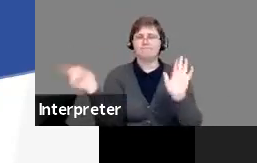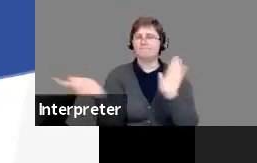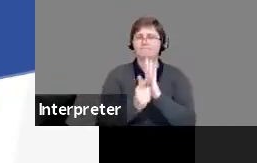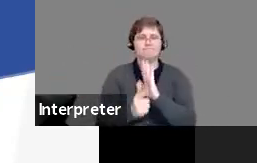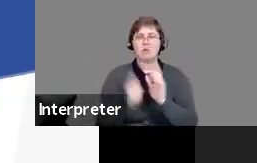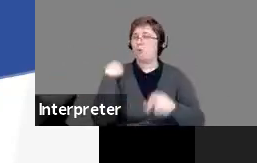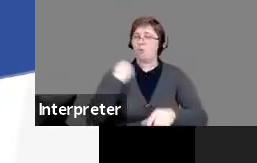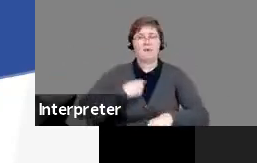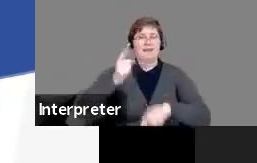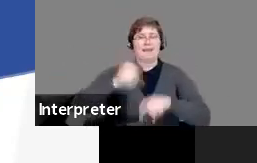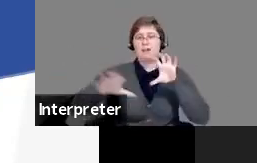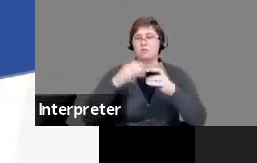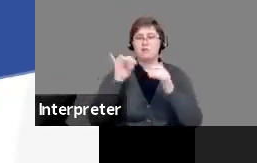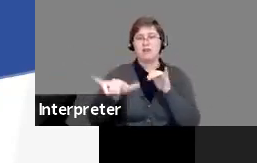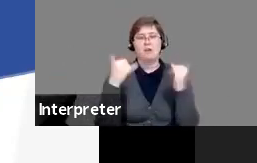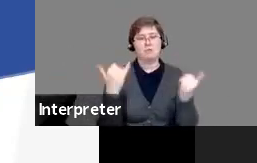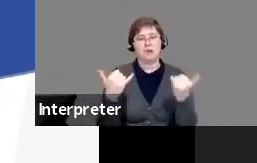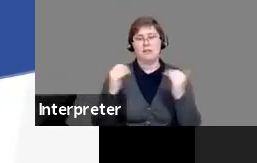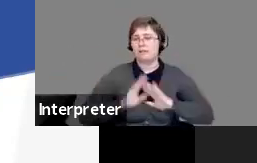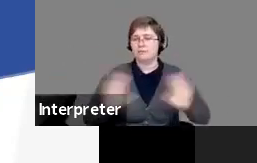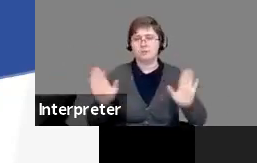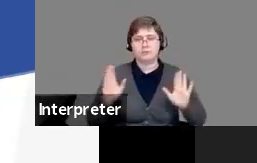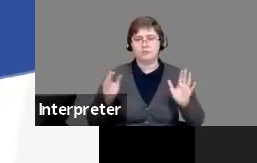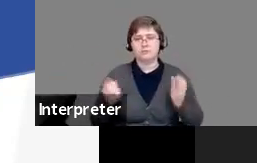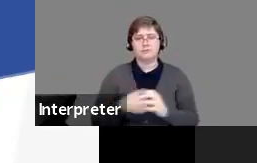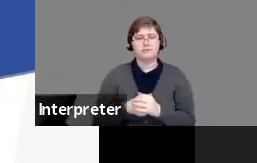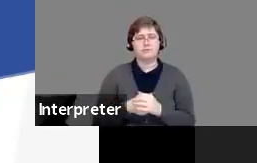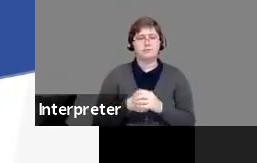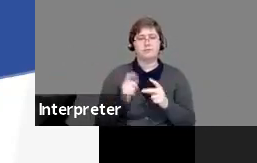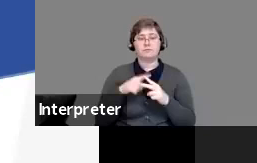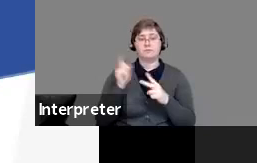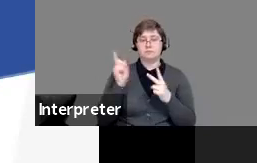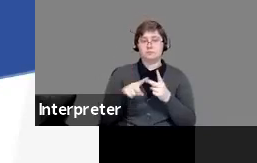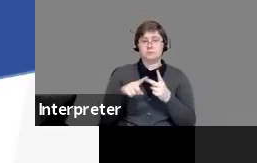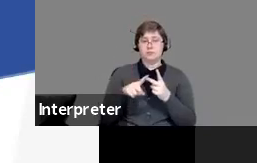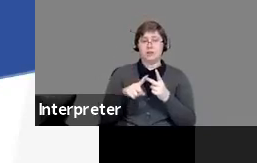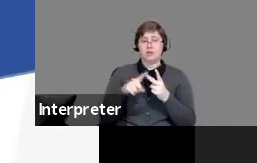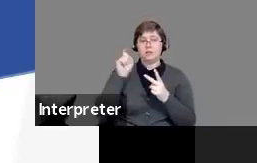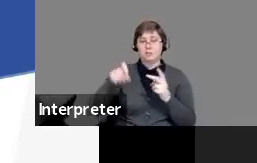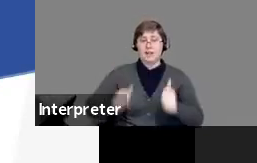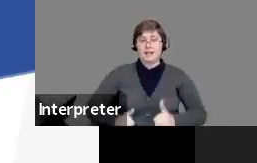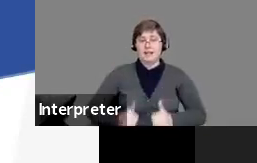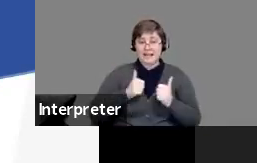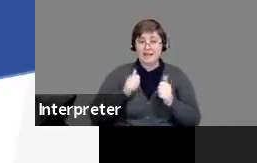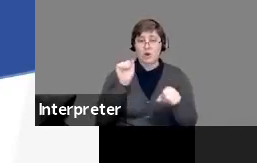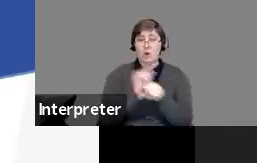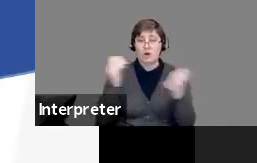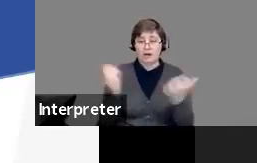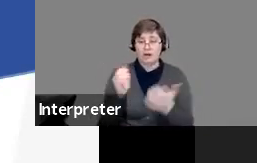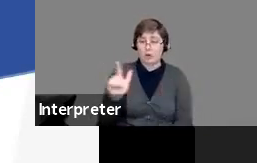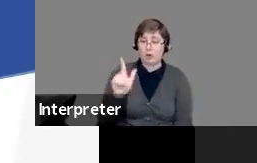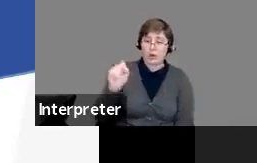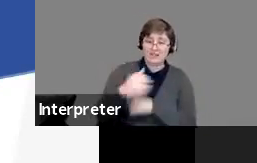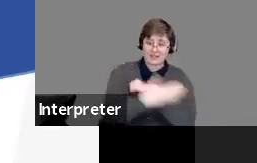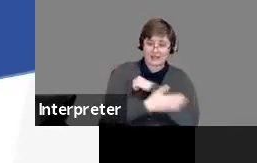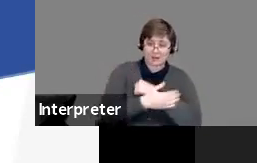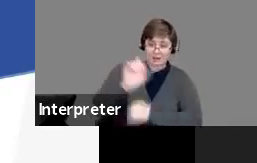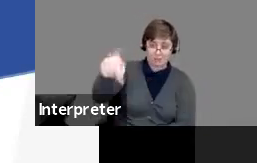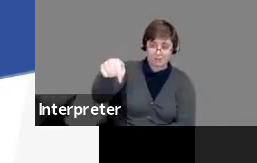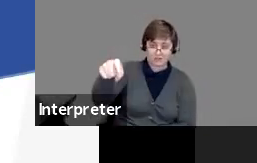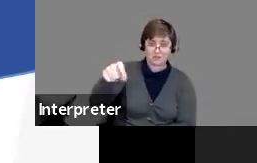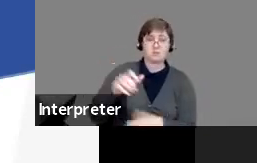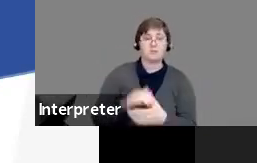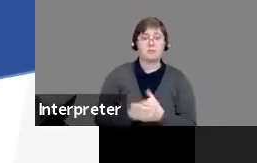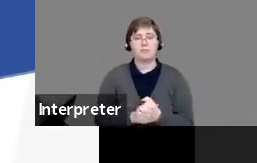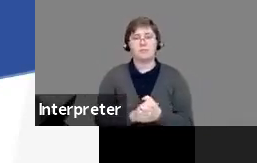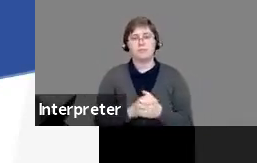an ability for us to do right now. You must live or work in Lucas County to qualify for the vaccination.